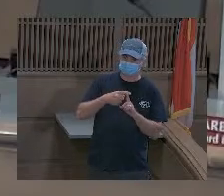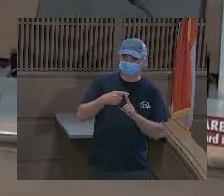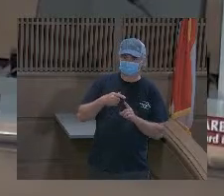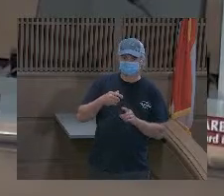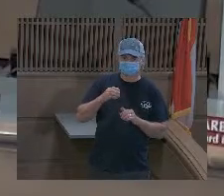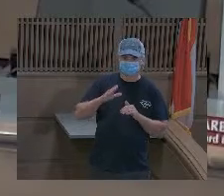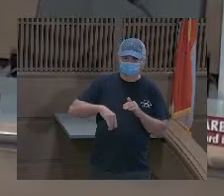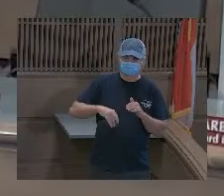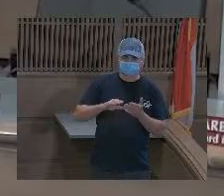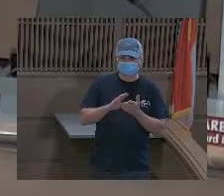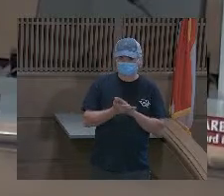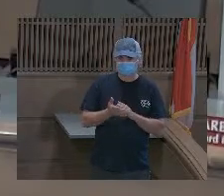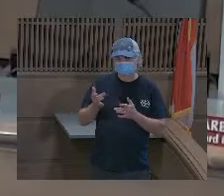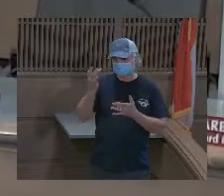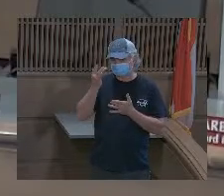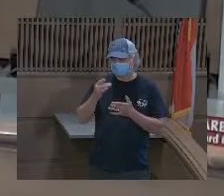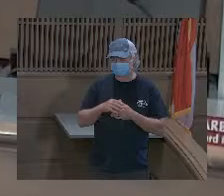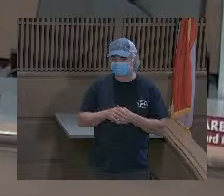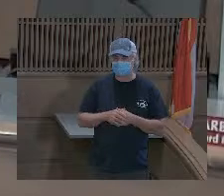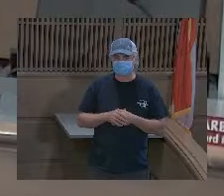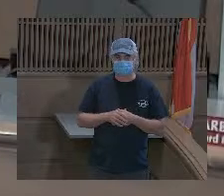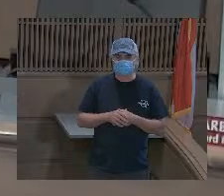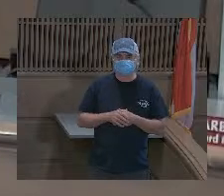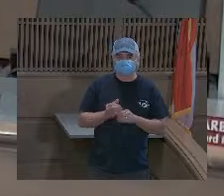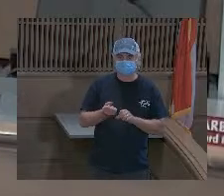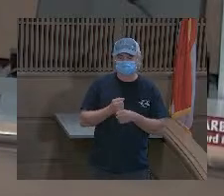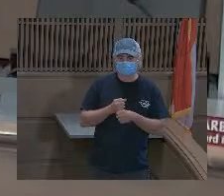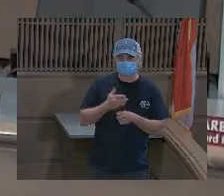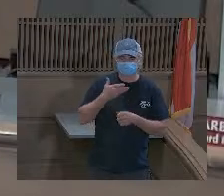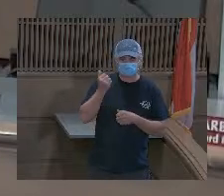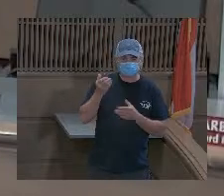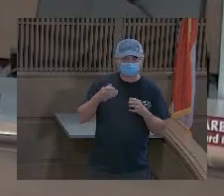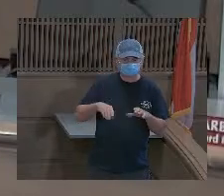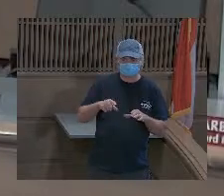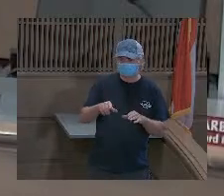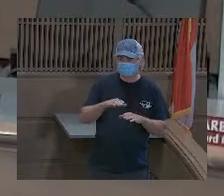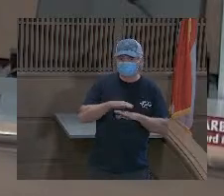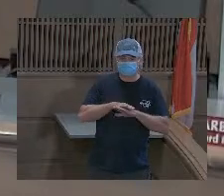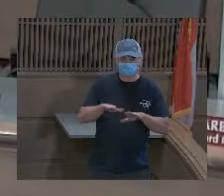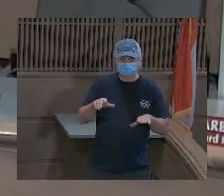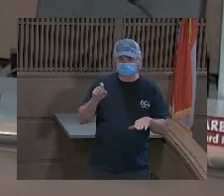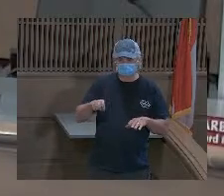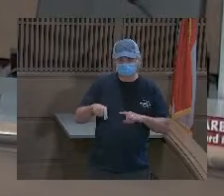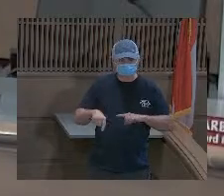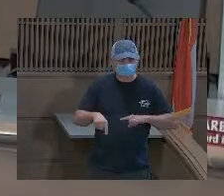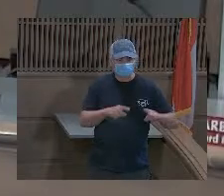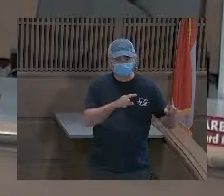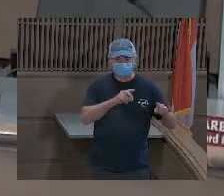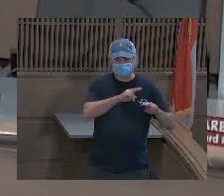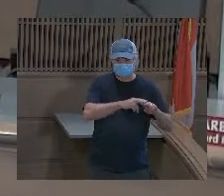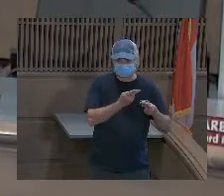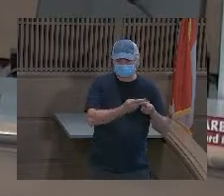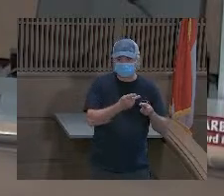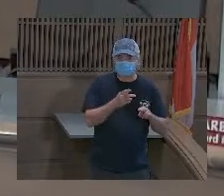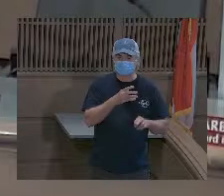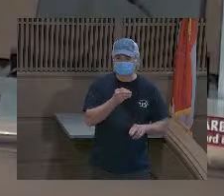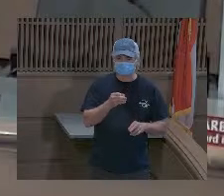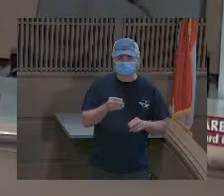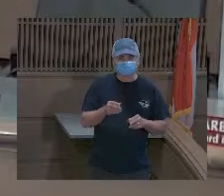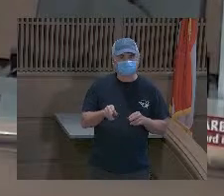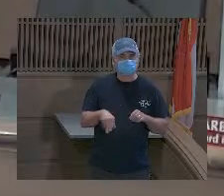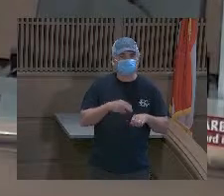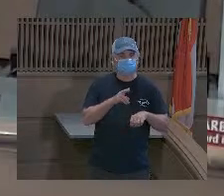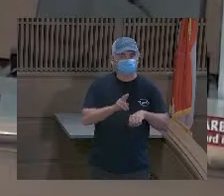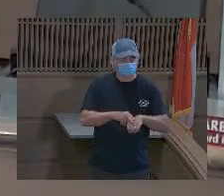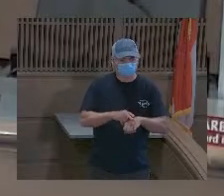risk of being in a hospital, and certainly reduces our risk of dying from COVID. You've probably